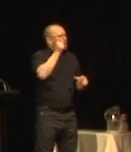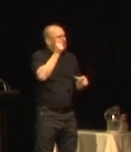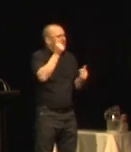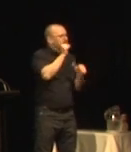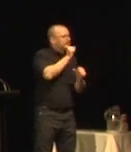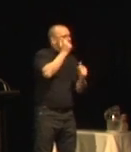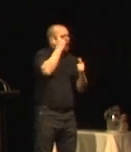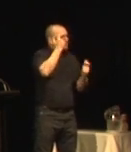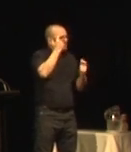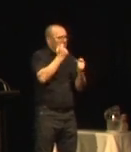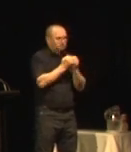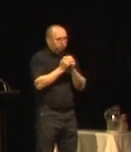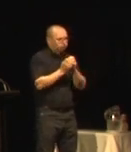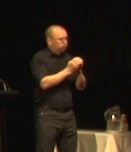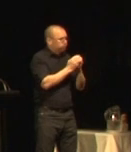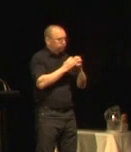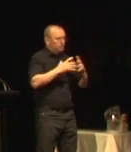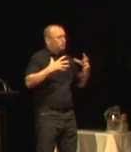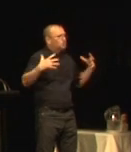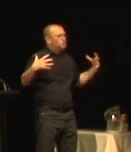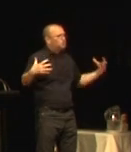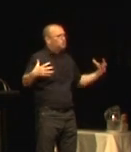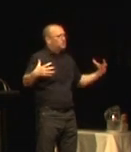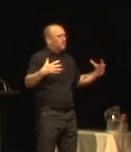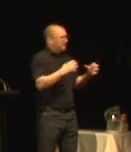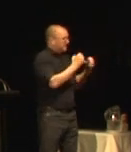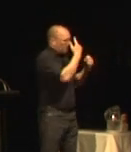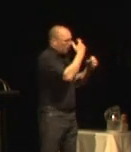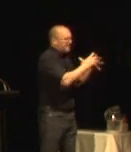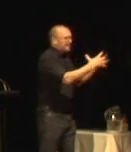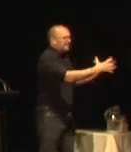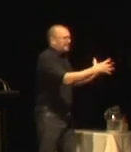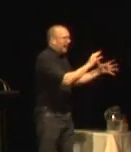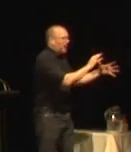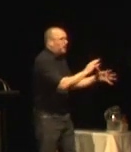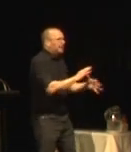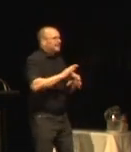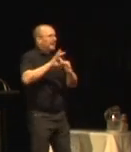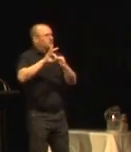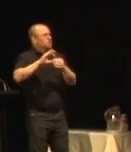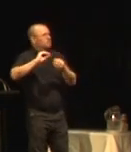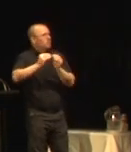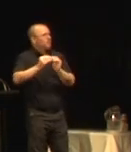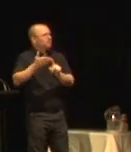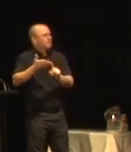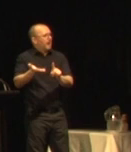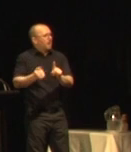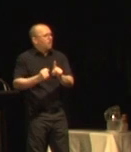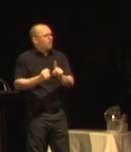everywhere we've been so far, we've heard a great willingness to be a part of something